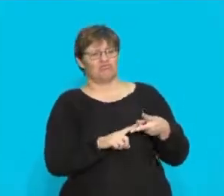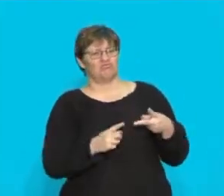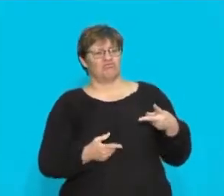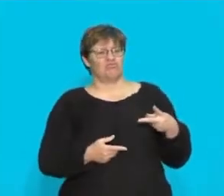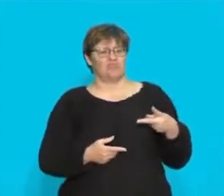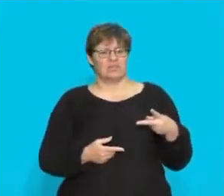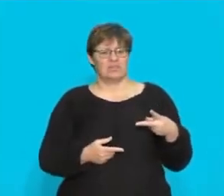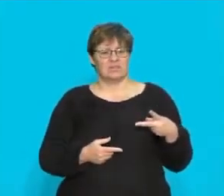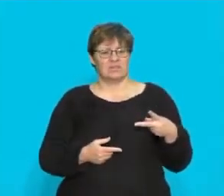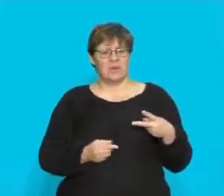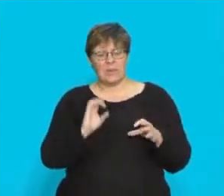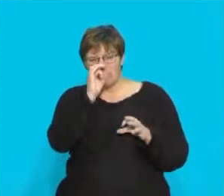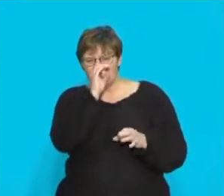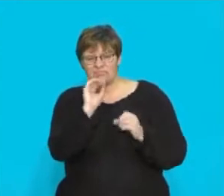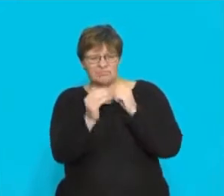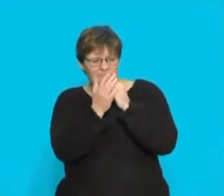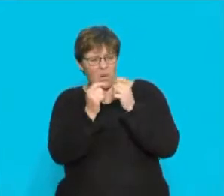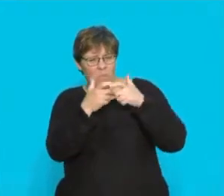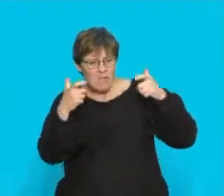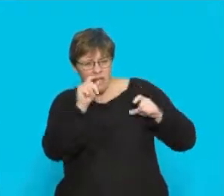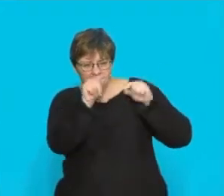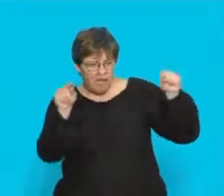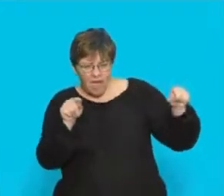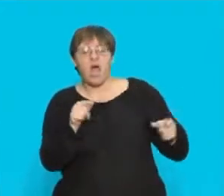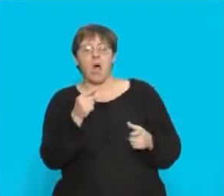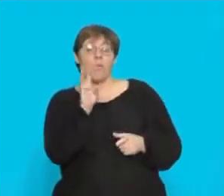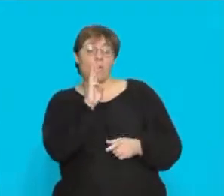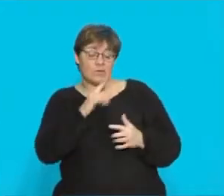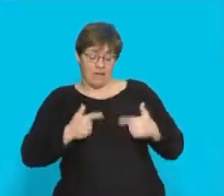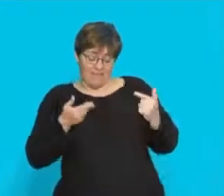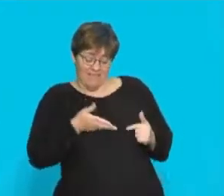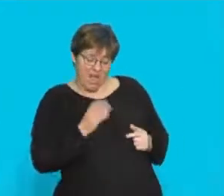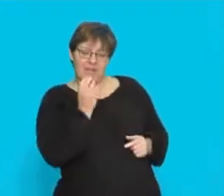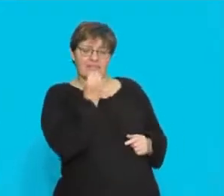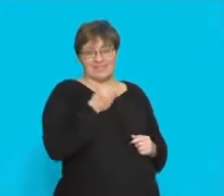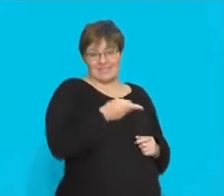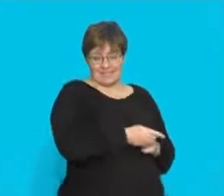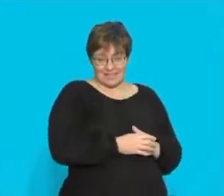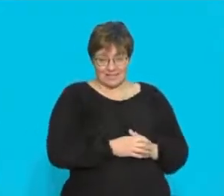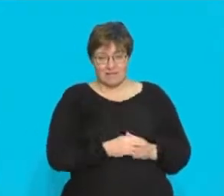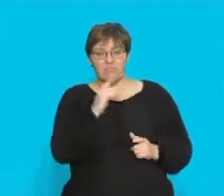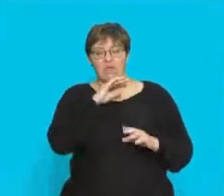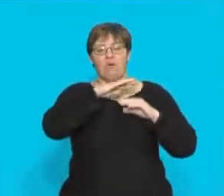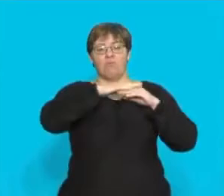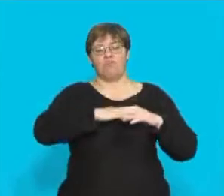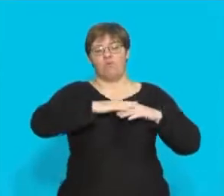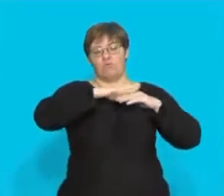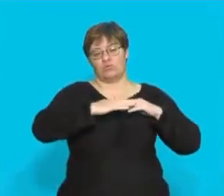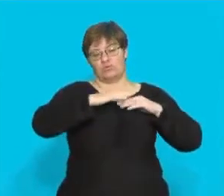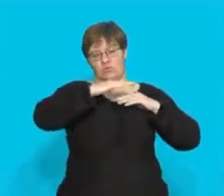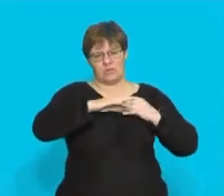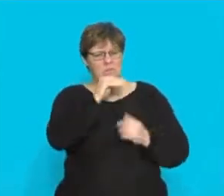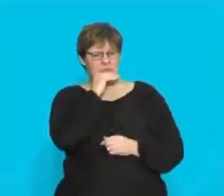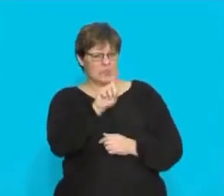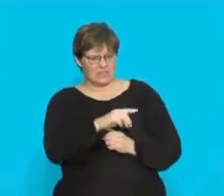right, and the some of the larger organisms that are in water. Okay, guys, they float. What